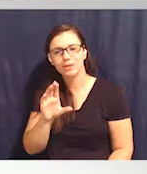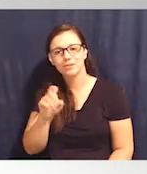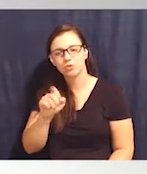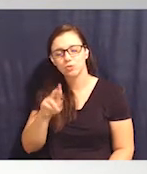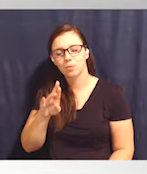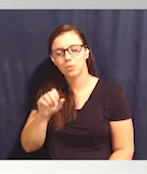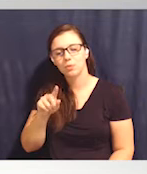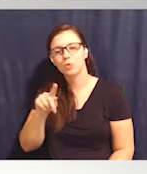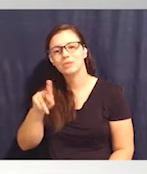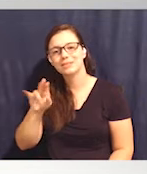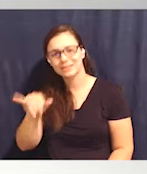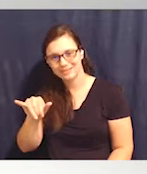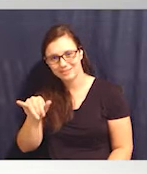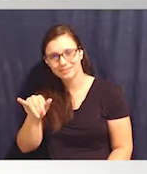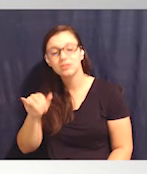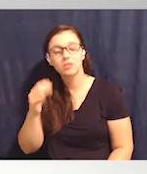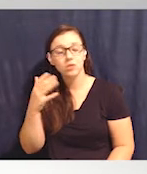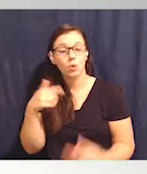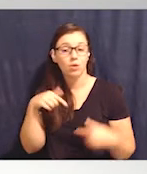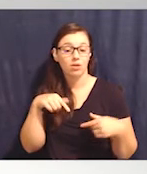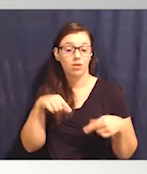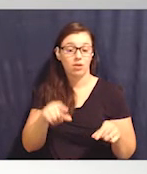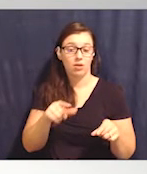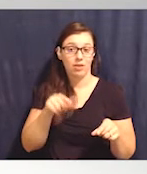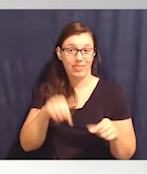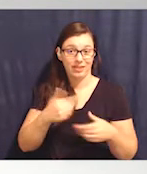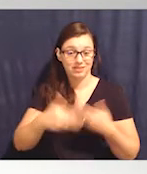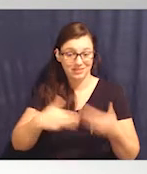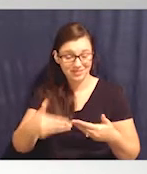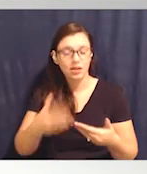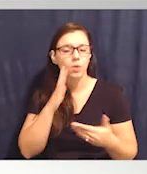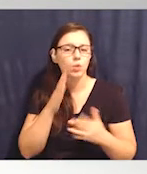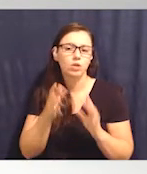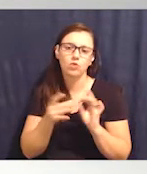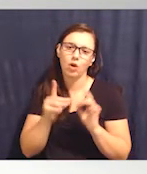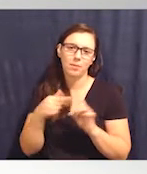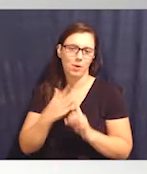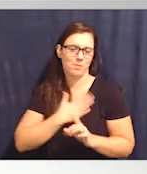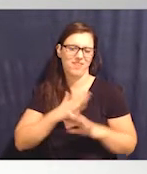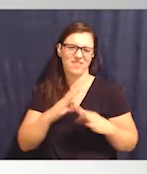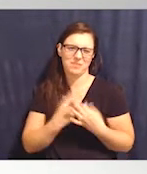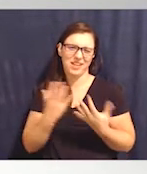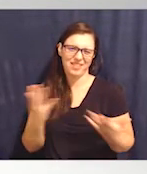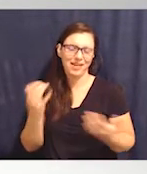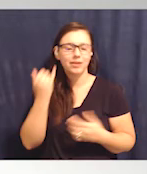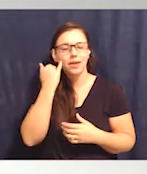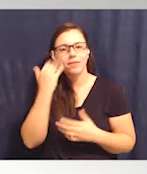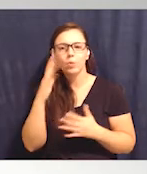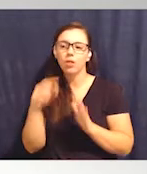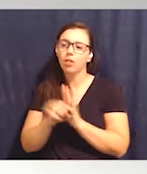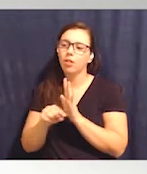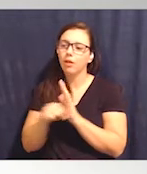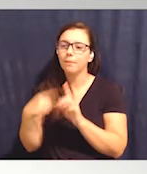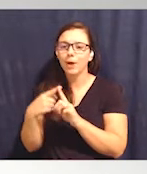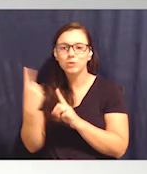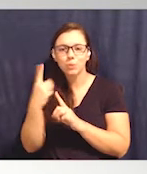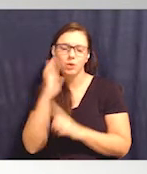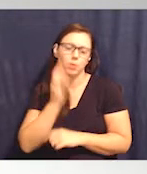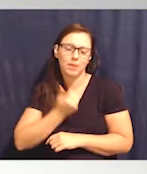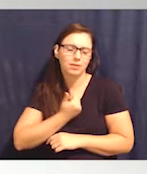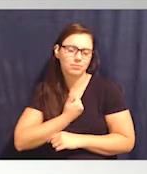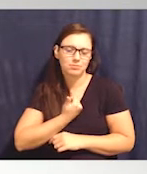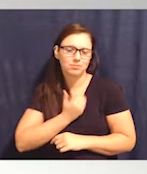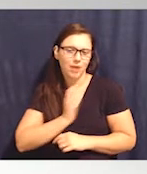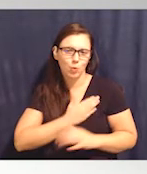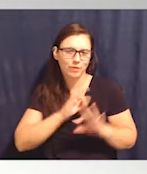talk a lot about my family because I'm going to throw anybody under the bus. It's going to be us and not somebody else. I will tell you right